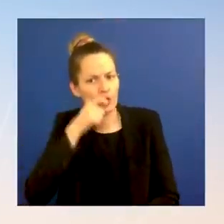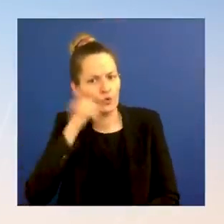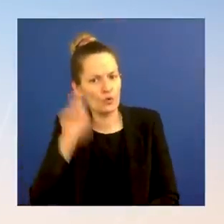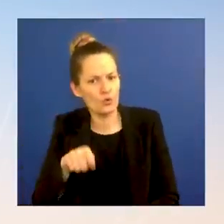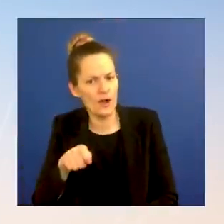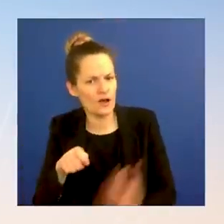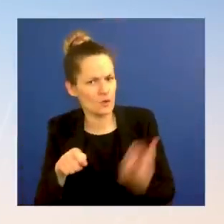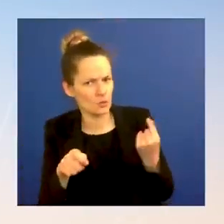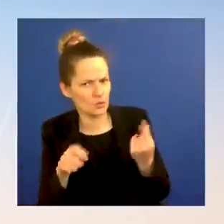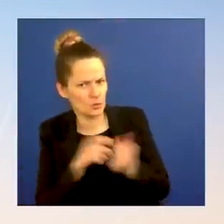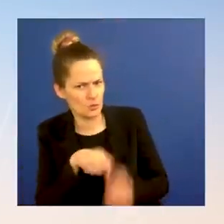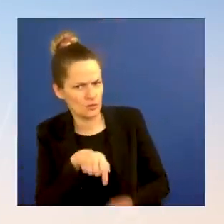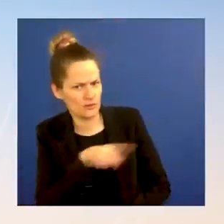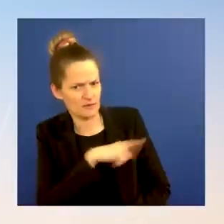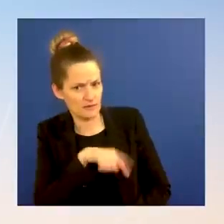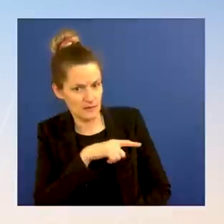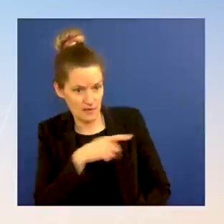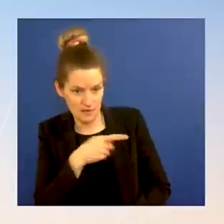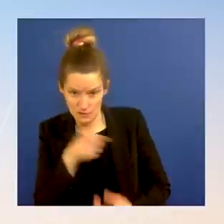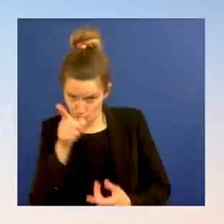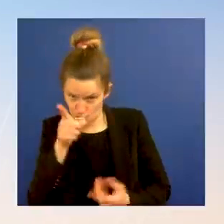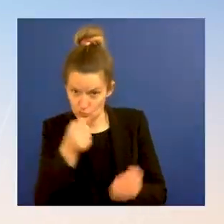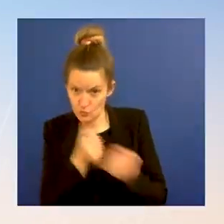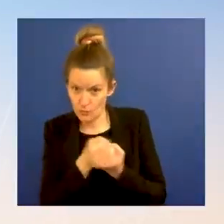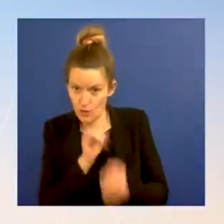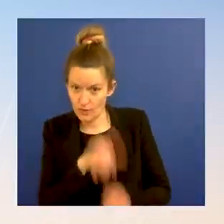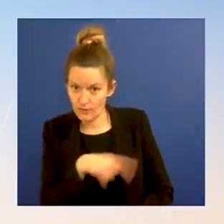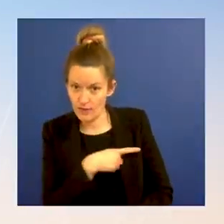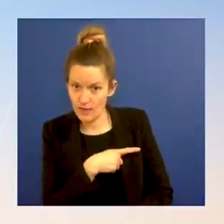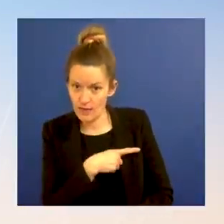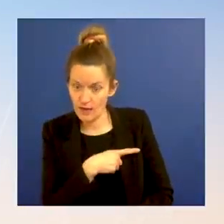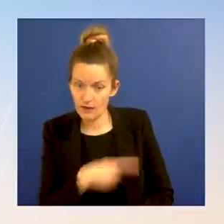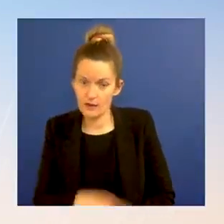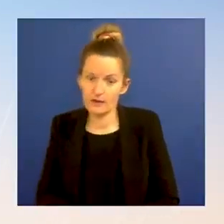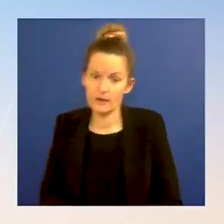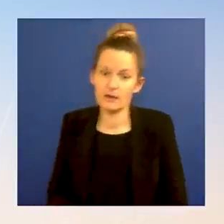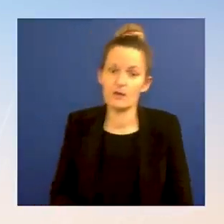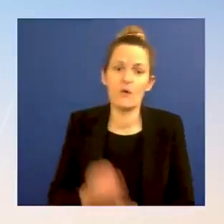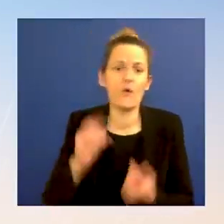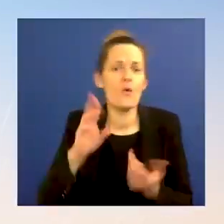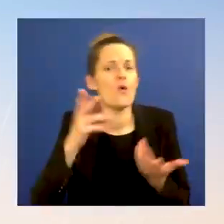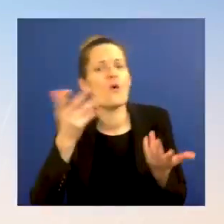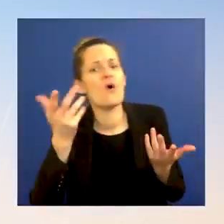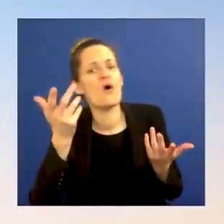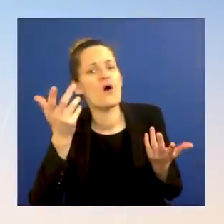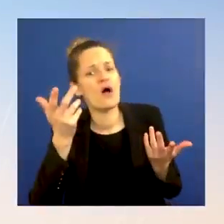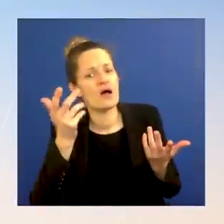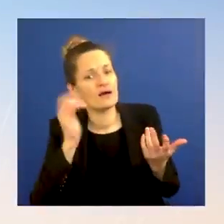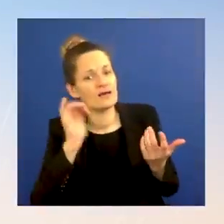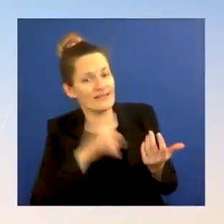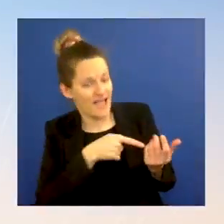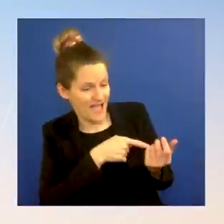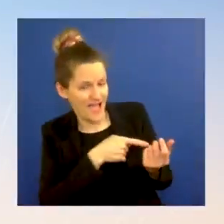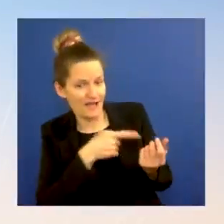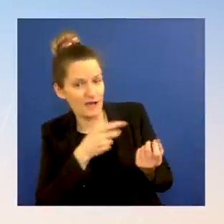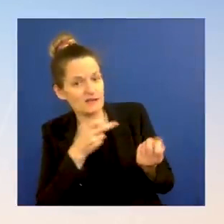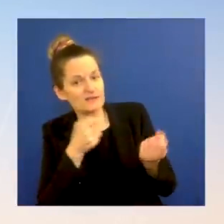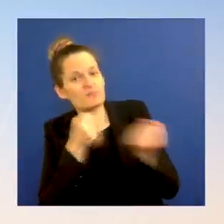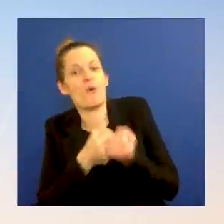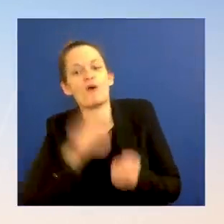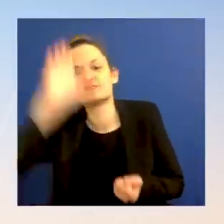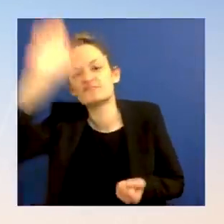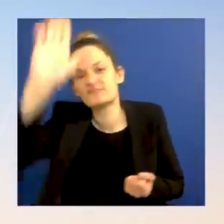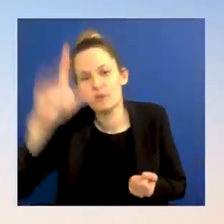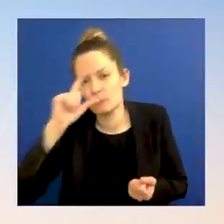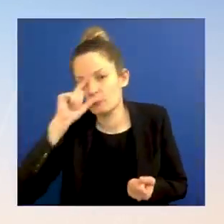it would play in the hand of Putin's narrative of... Well, our guidance continues to be that American citizens should not